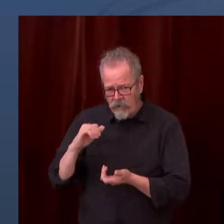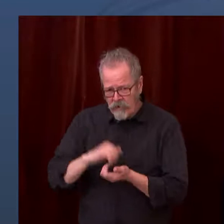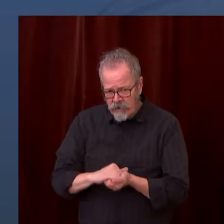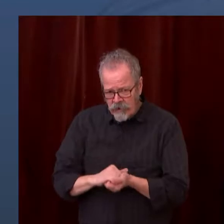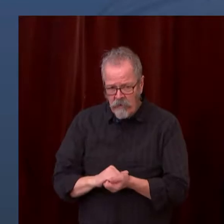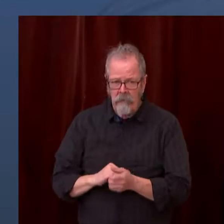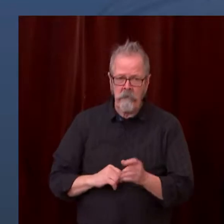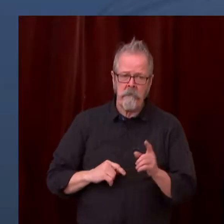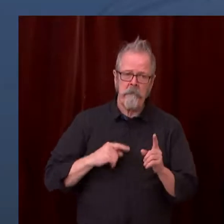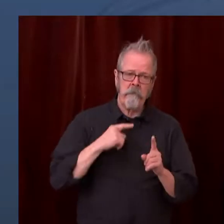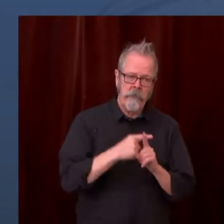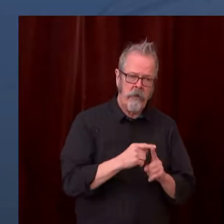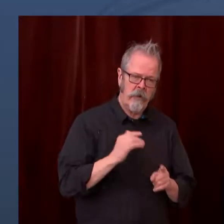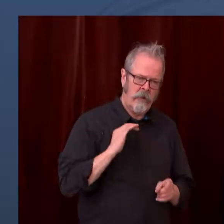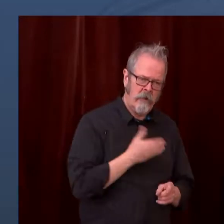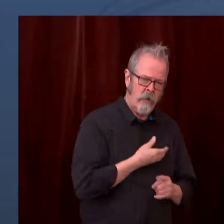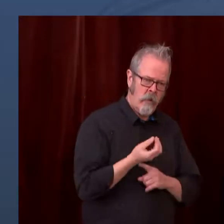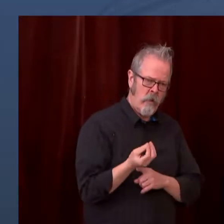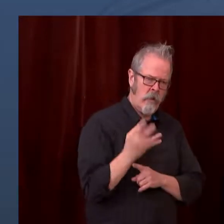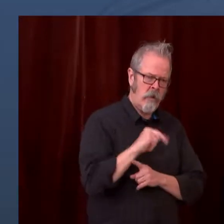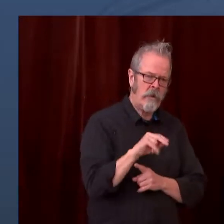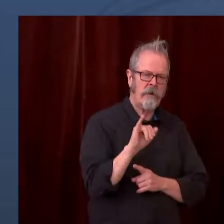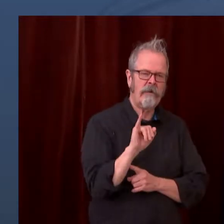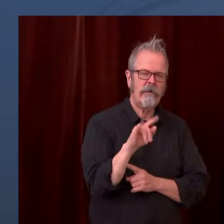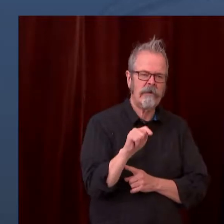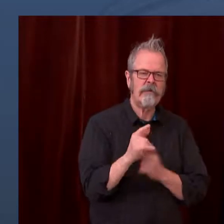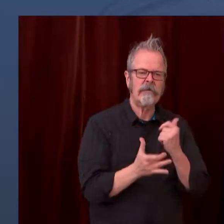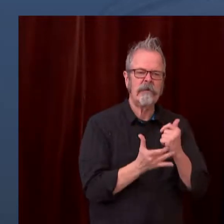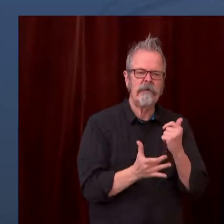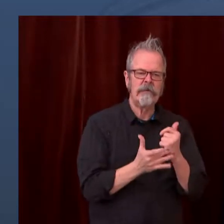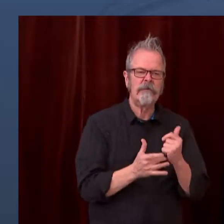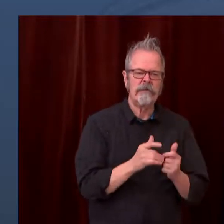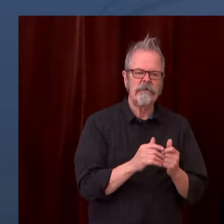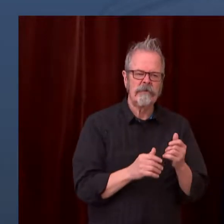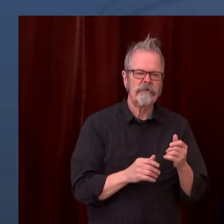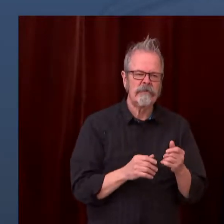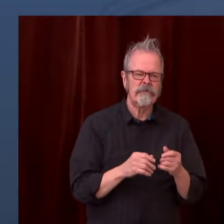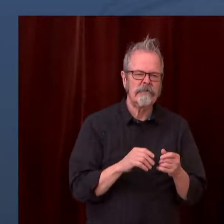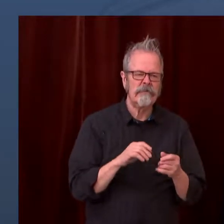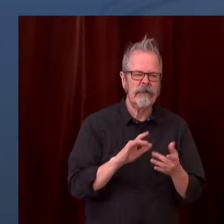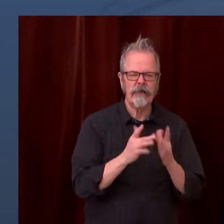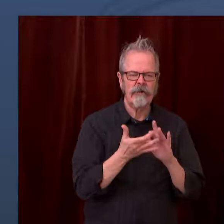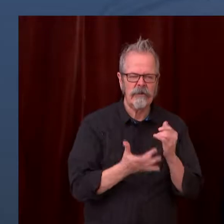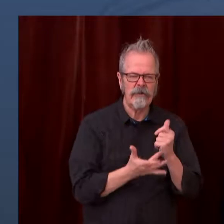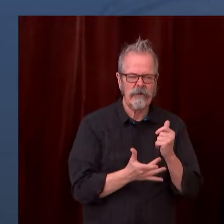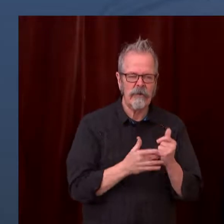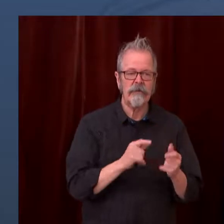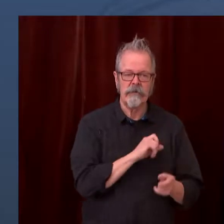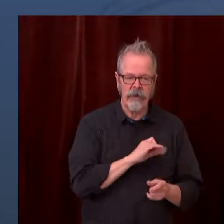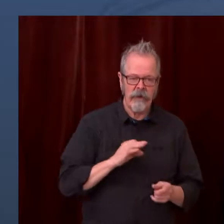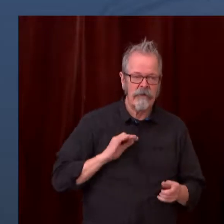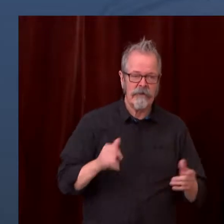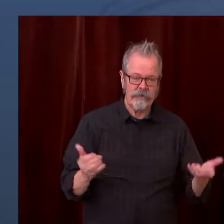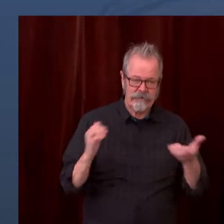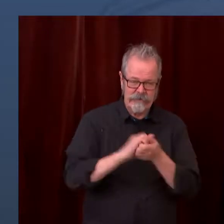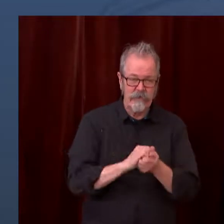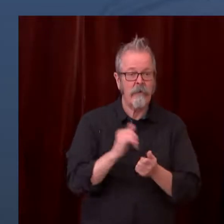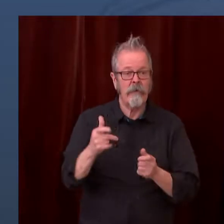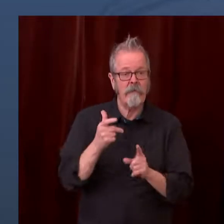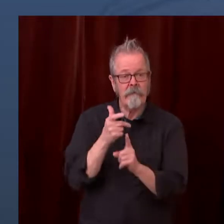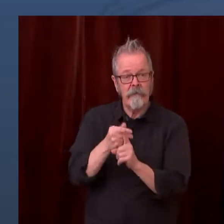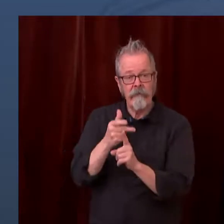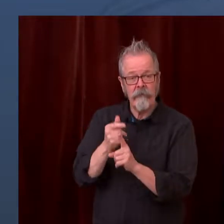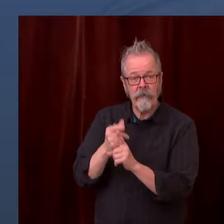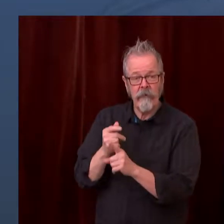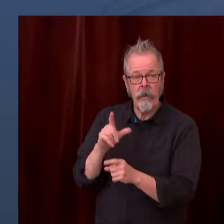improvements to the vaccine locator tool, which Dr. Shah and the governor mentioned. So that is on our website. They